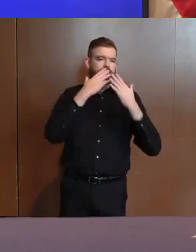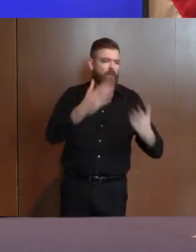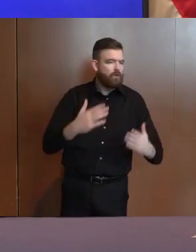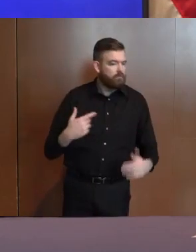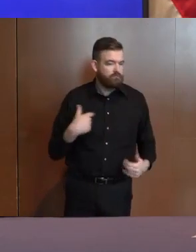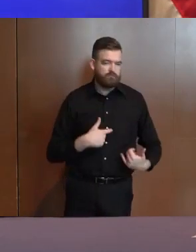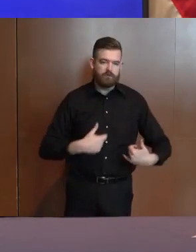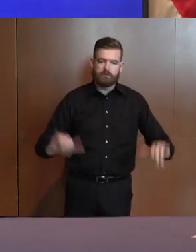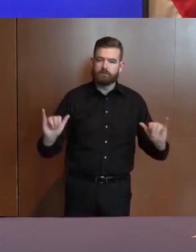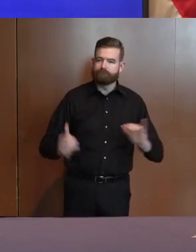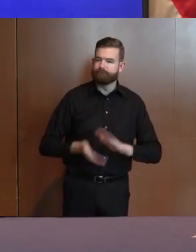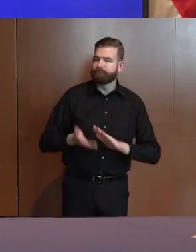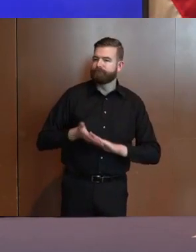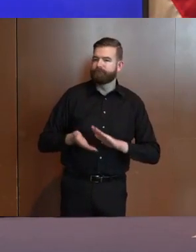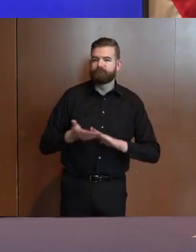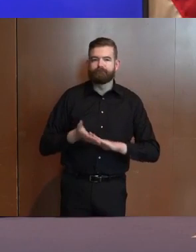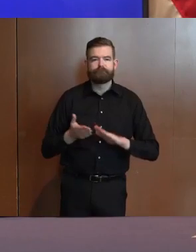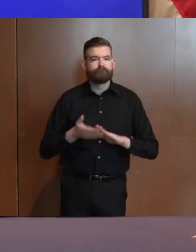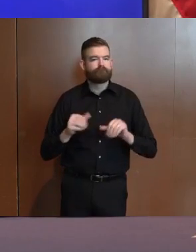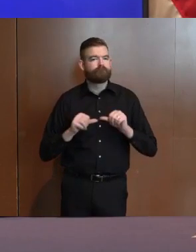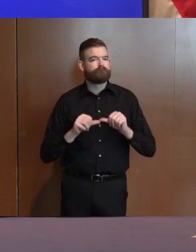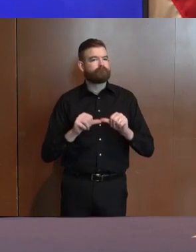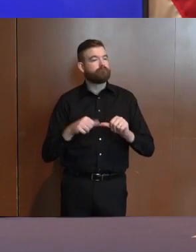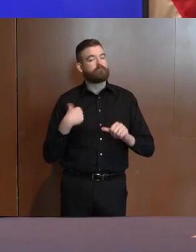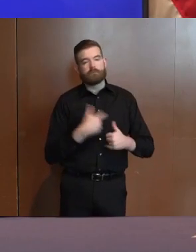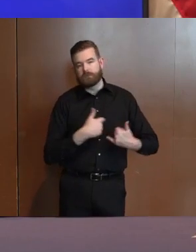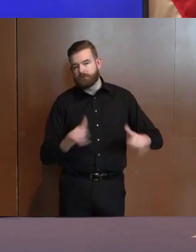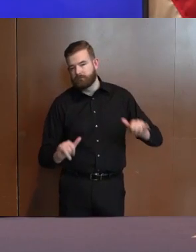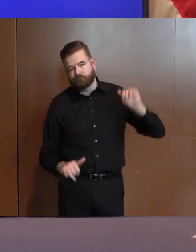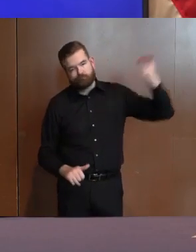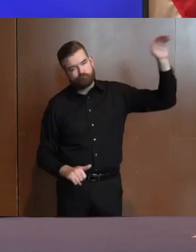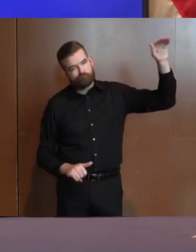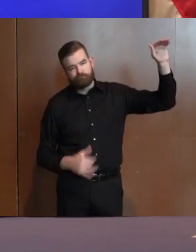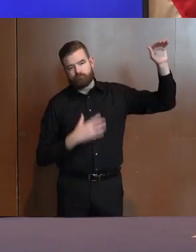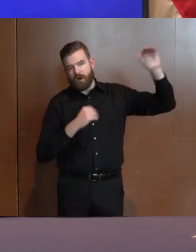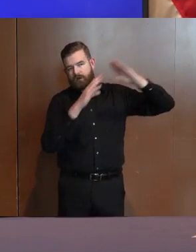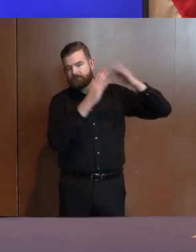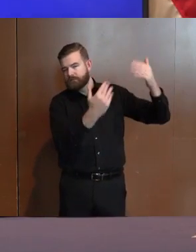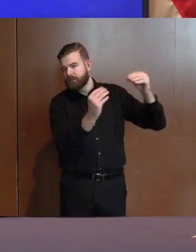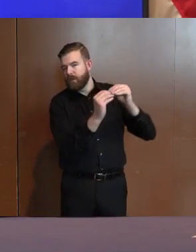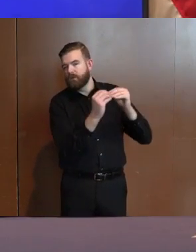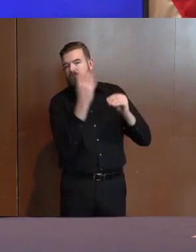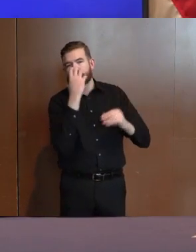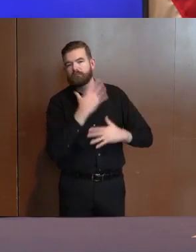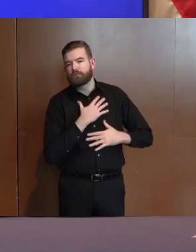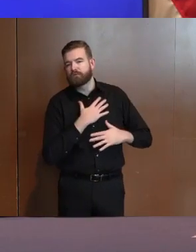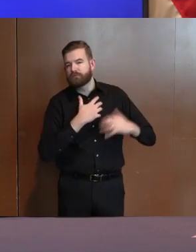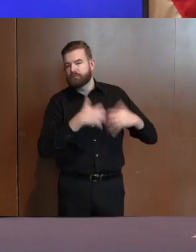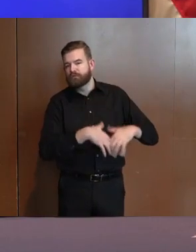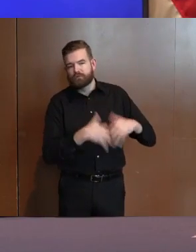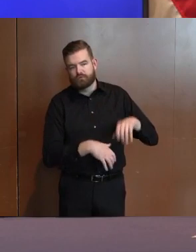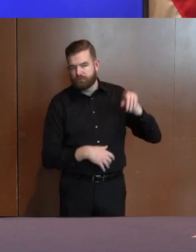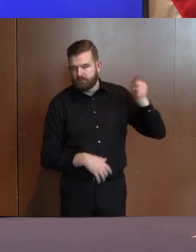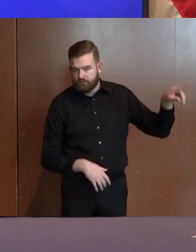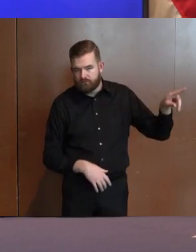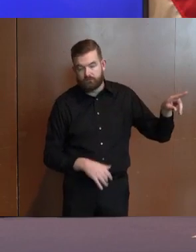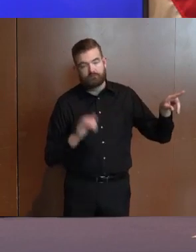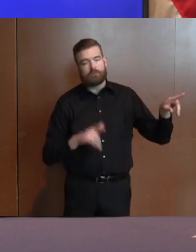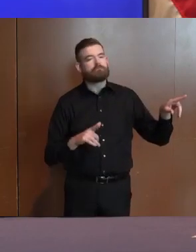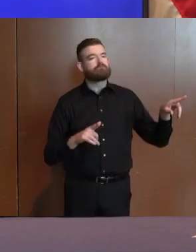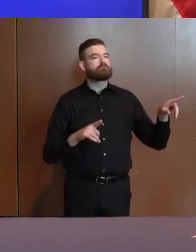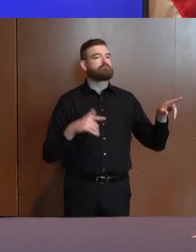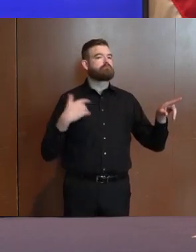very significant ask into the White House for ventilators, and that is still a significant number. We still are light